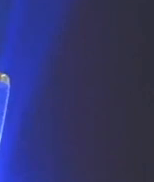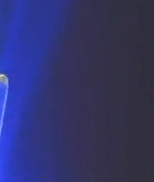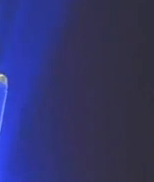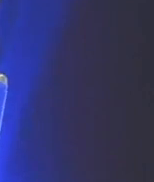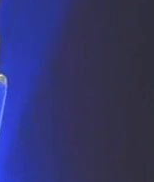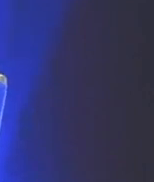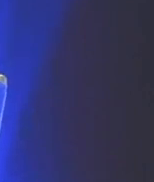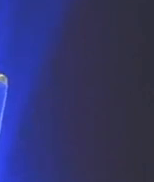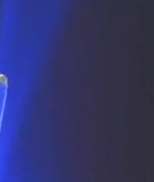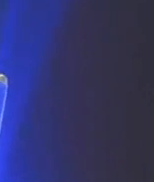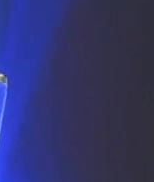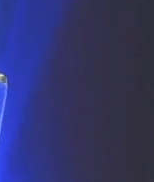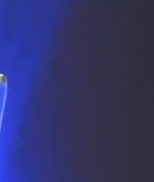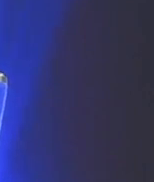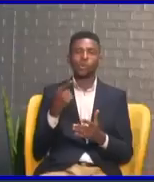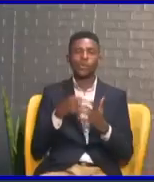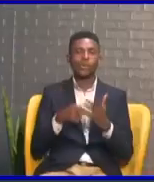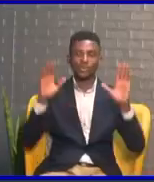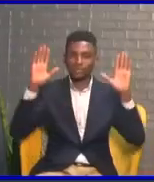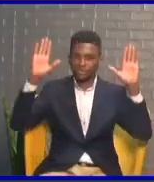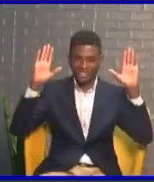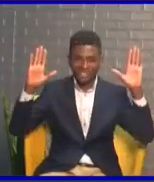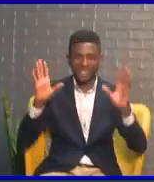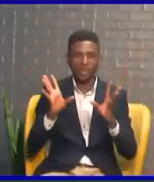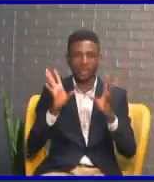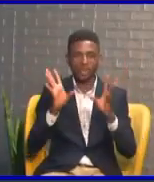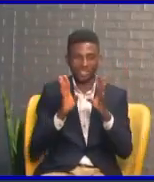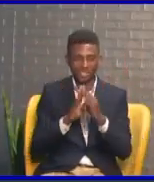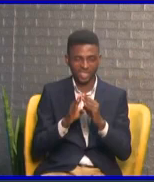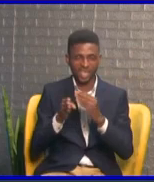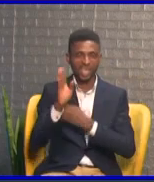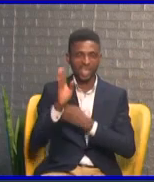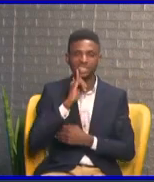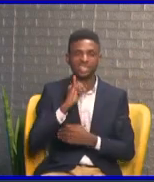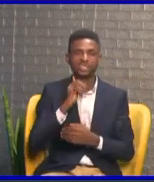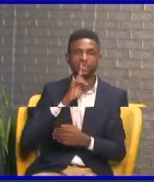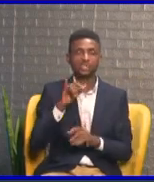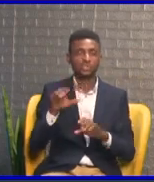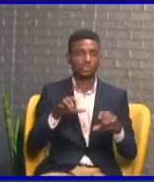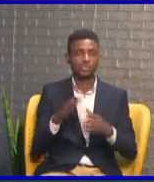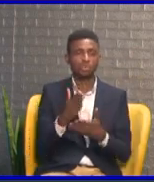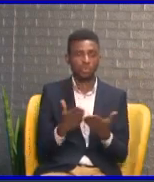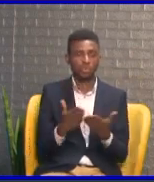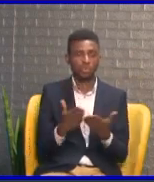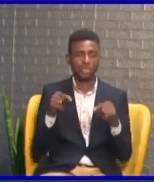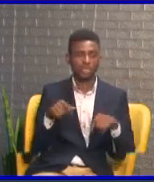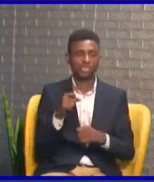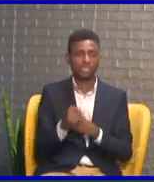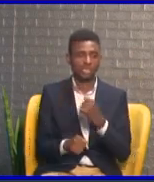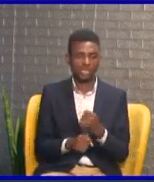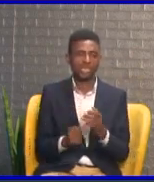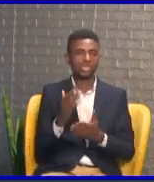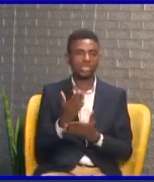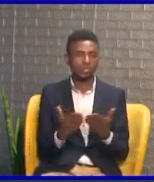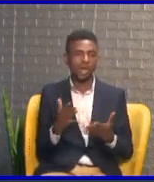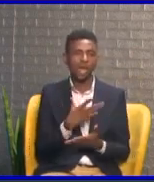What an amazing conference so far. Amen. God is really doing something this year. Something. And I